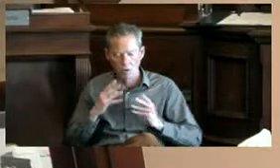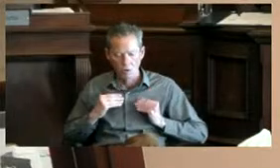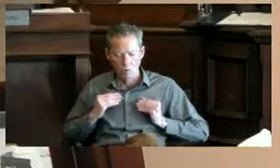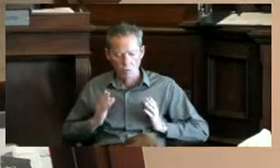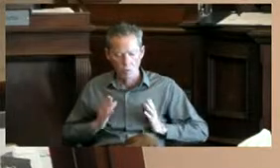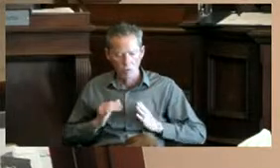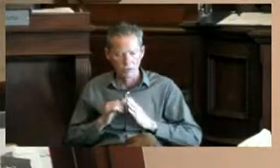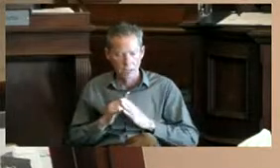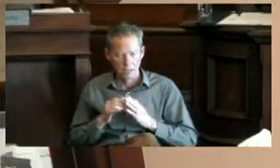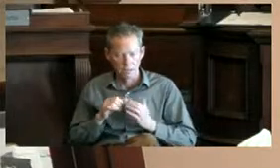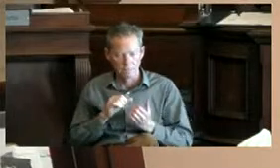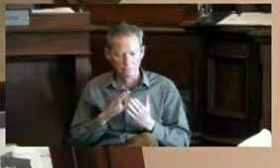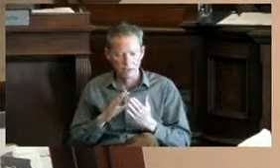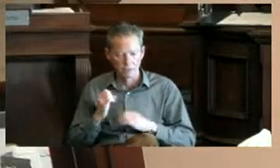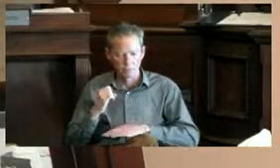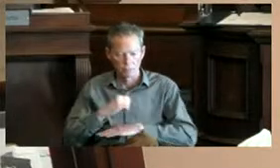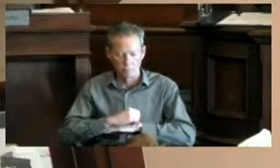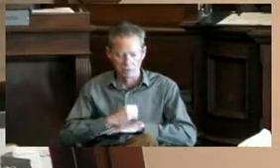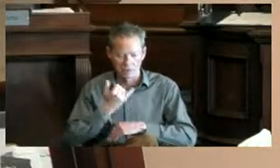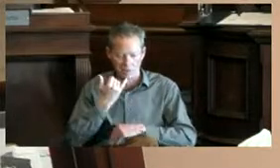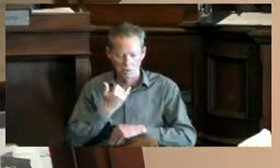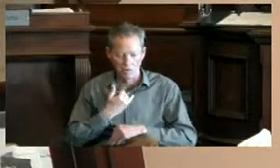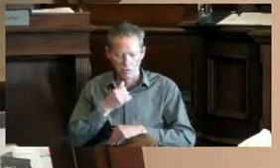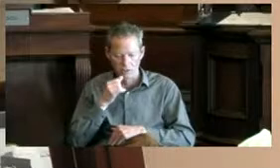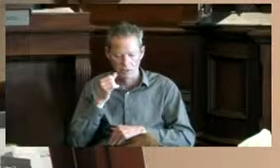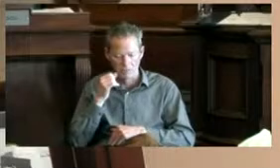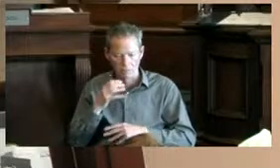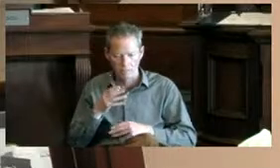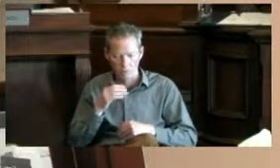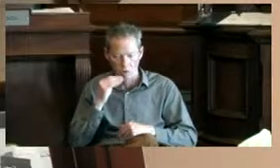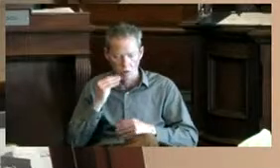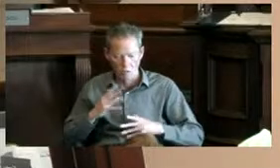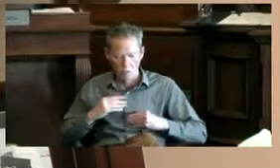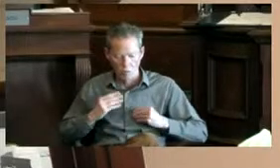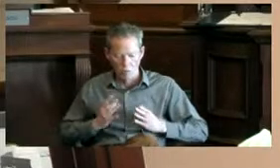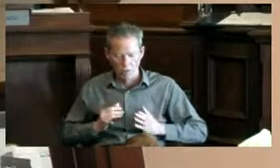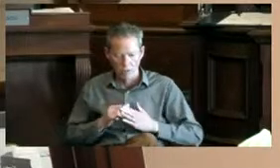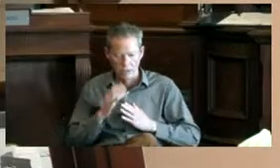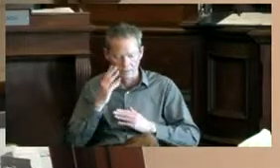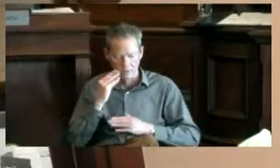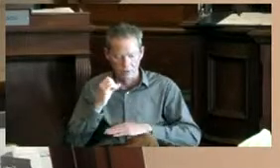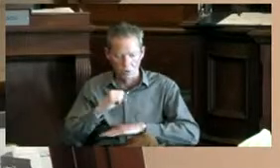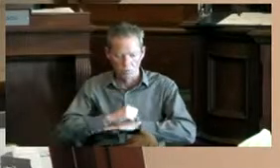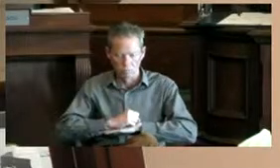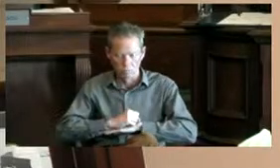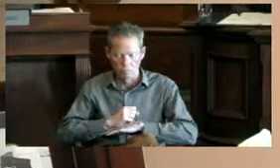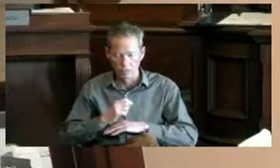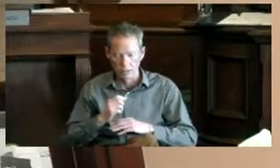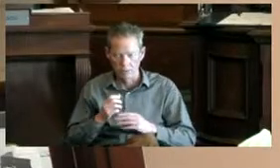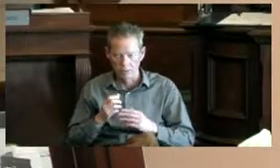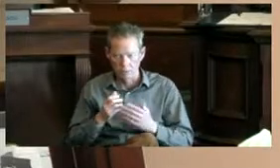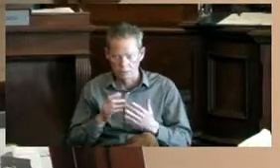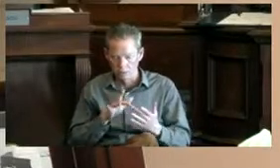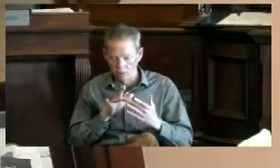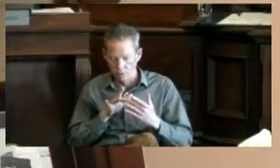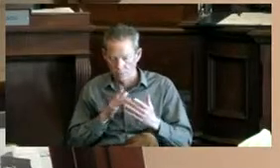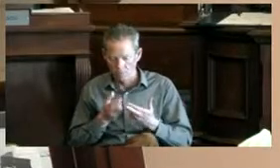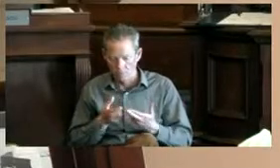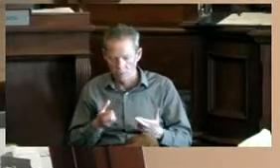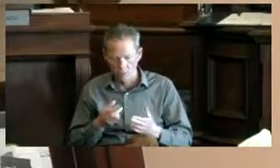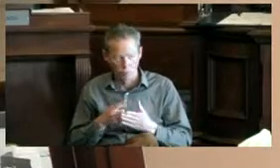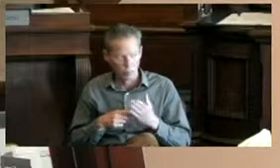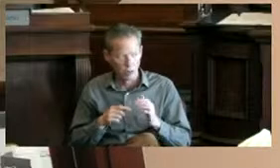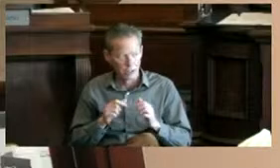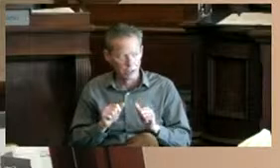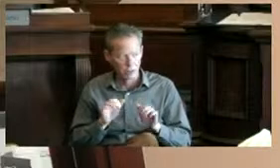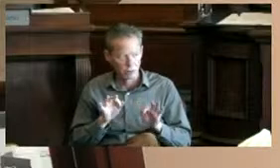face foreclosure. I just got a phone call yesterday from a homeowner that's facing foreclosure and was reaching out for resources. So what can